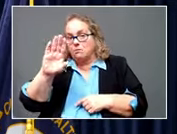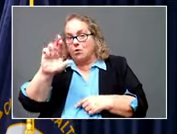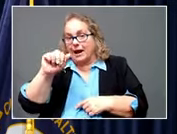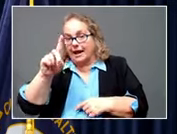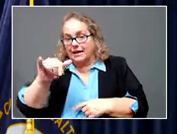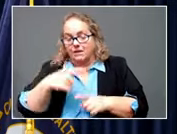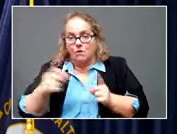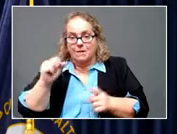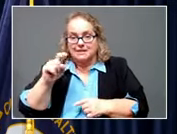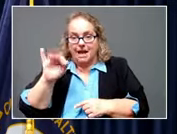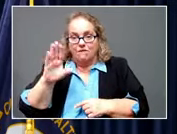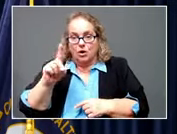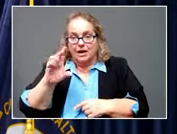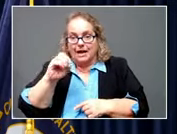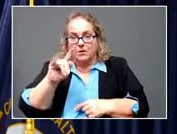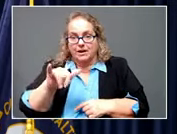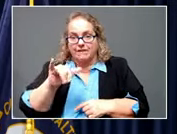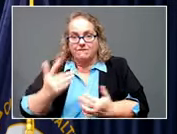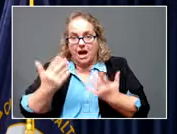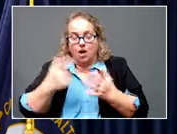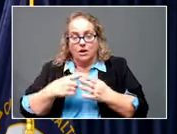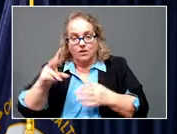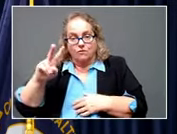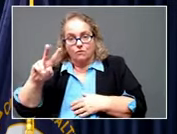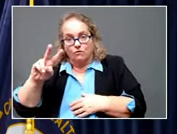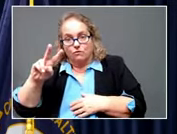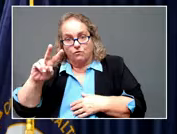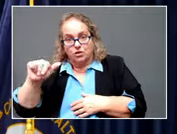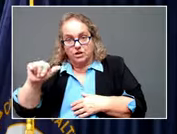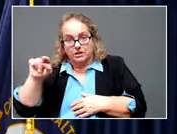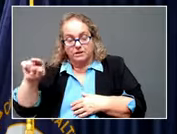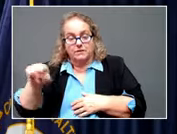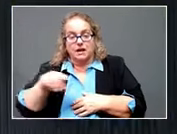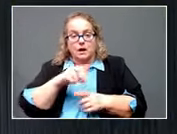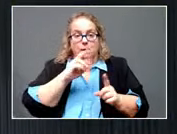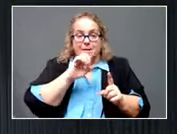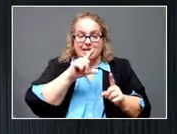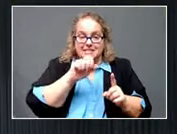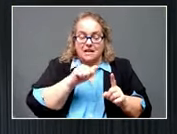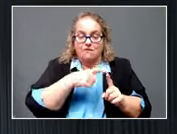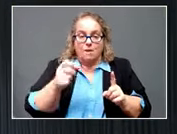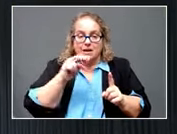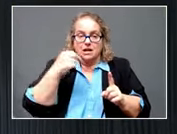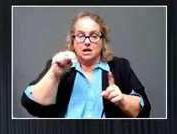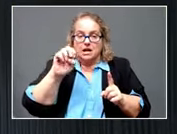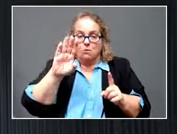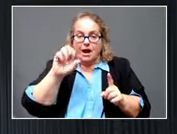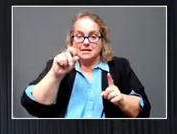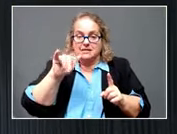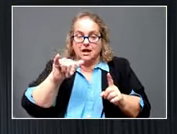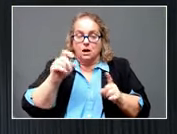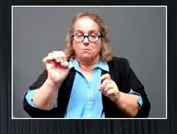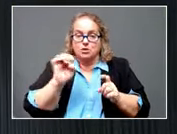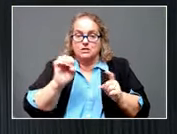Fire in Virginia. We have Alyssa Sanders from Nebraska Emergency Management and Jeff Sands from Delaware Emergency Management. We